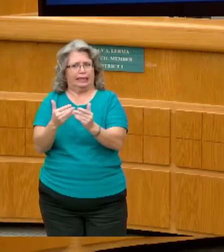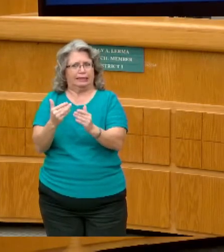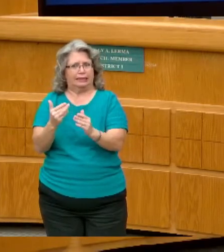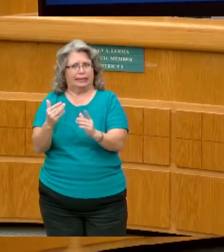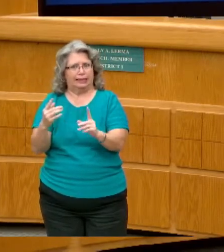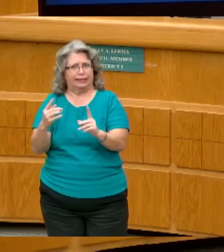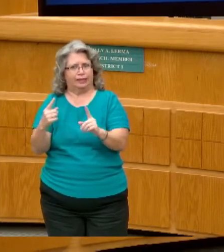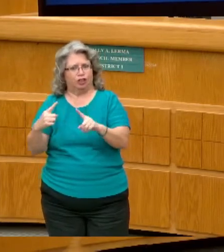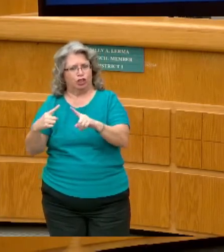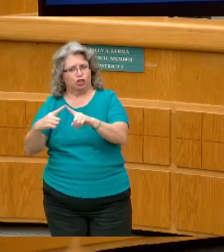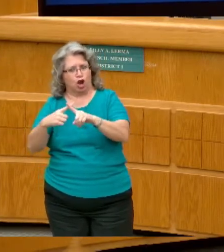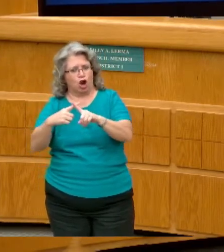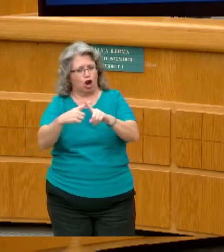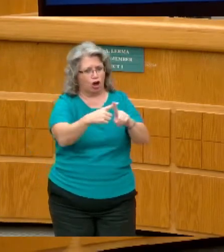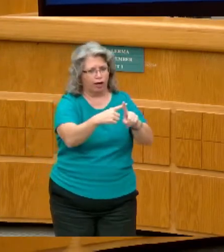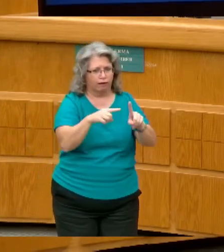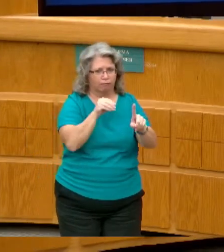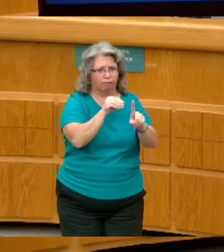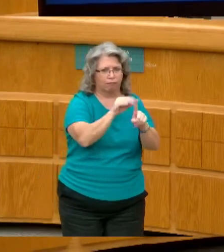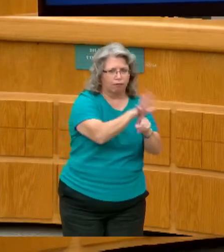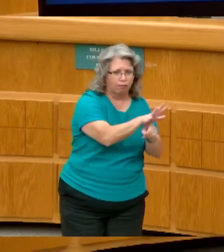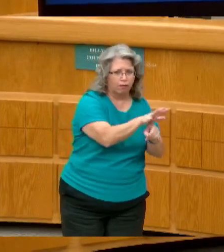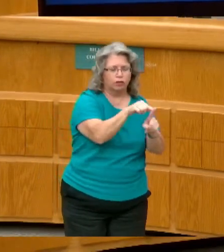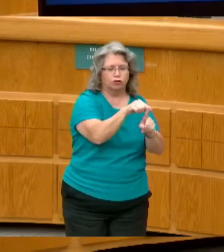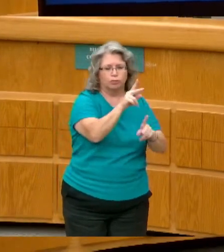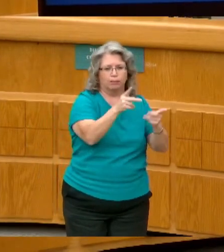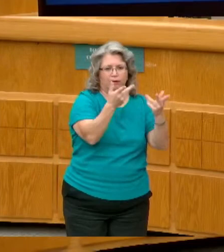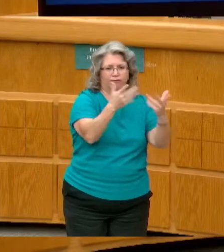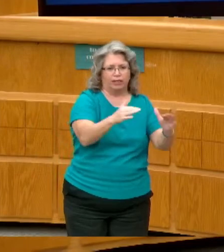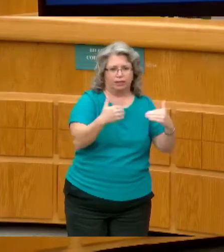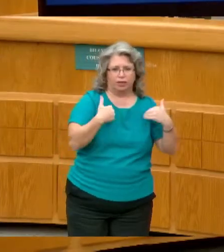those peaks for the reinfections with the Omicron variant.